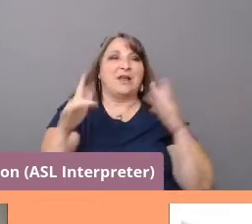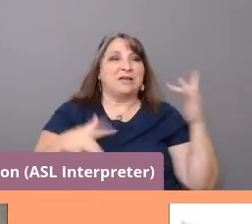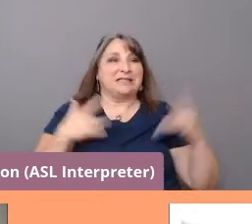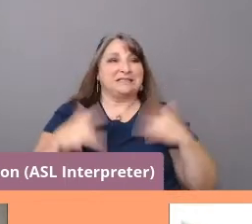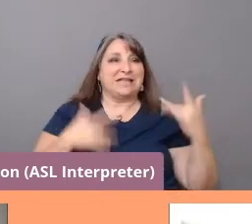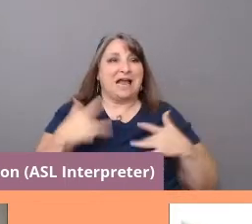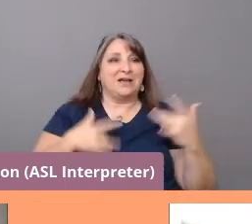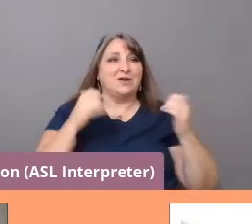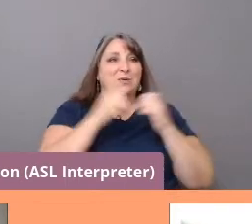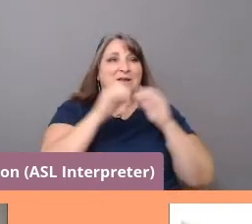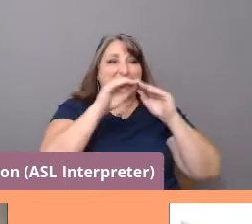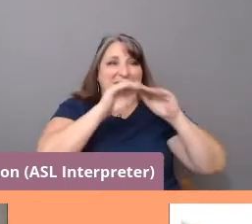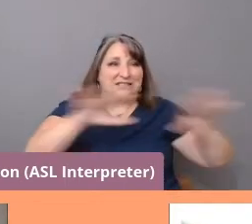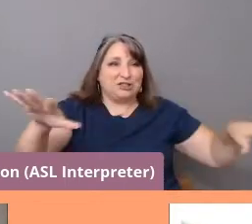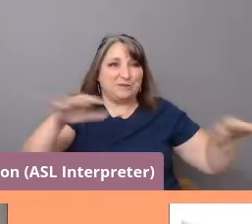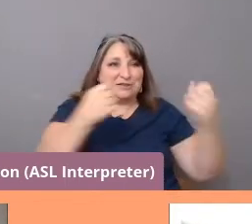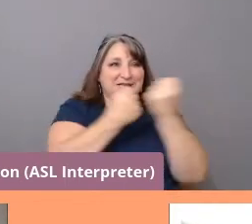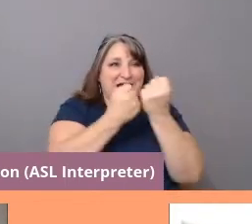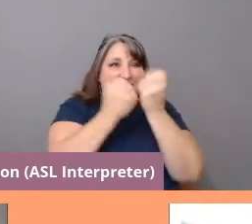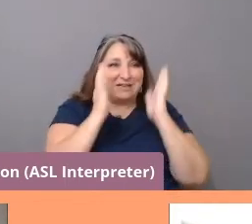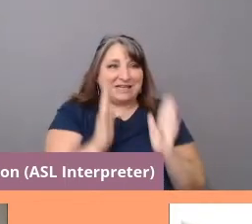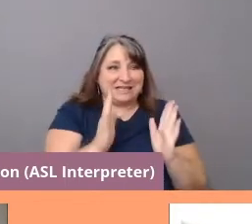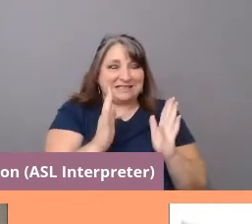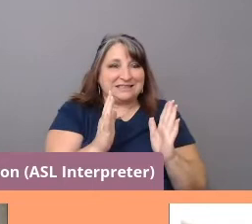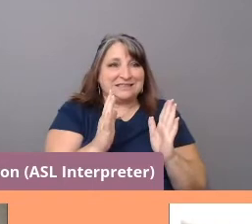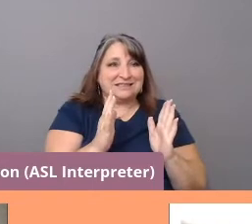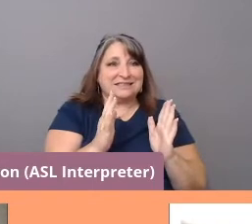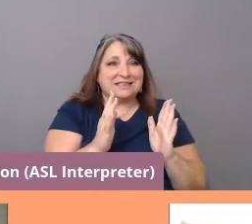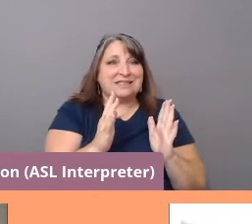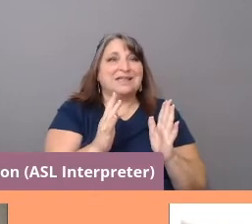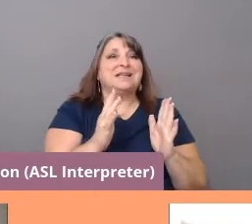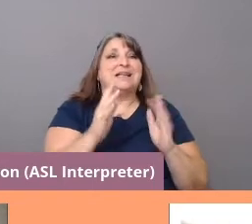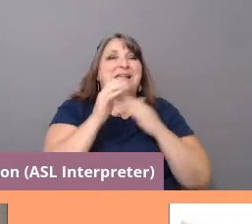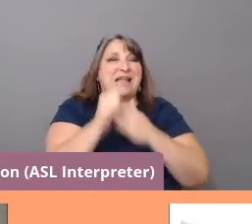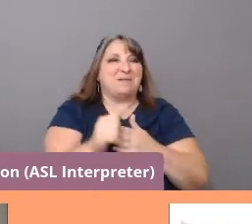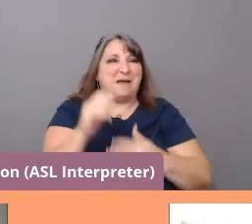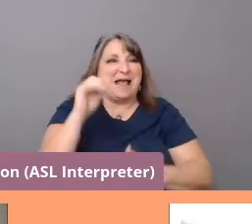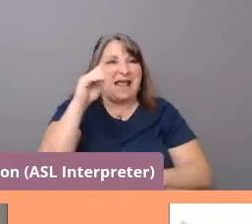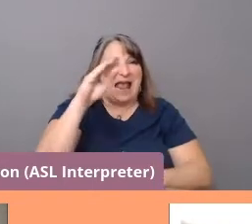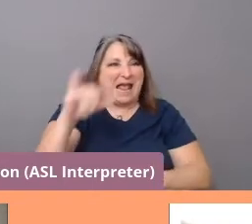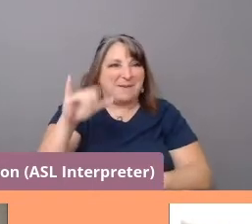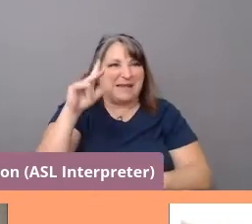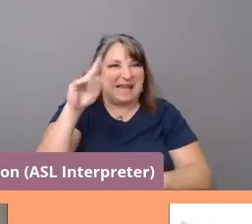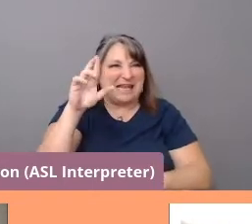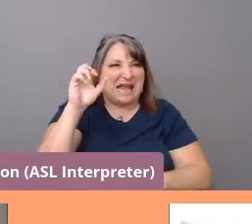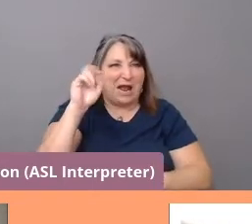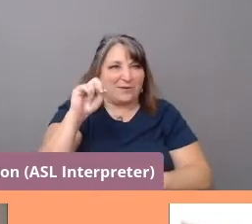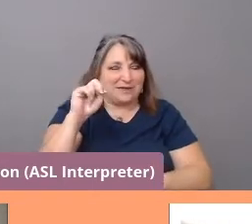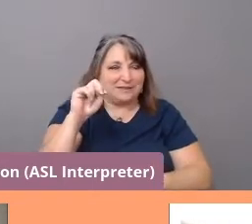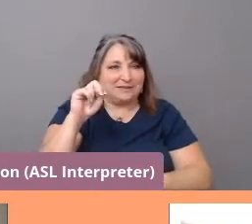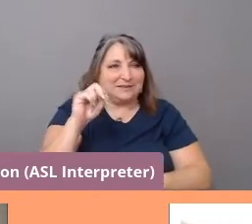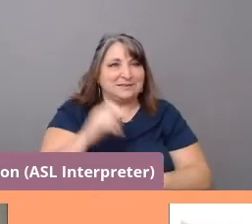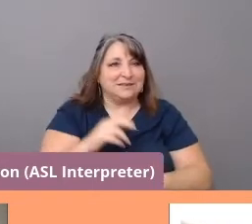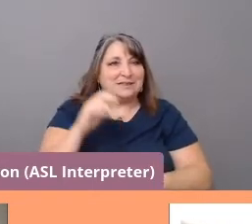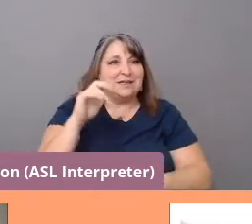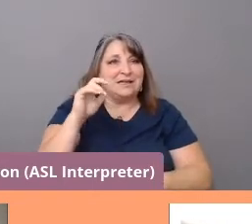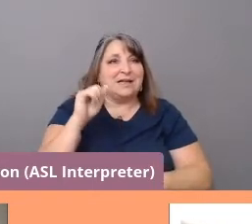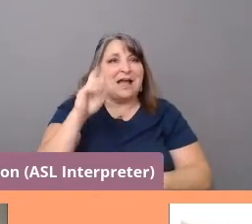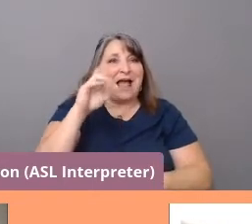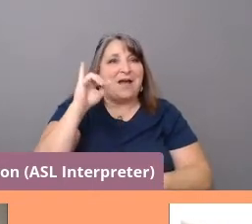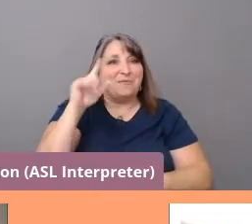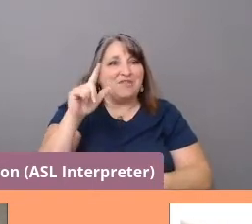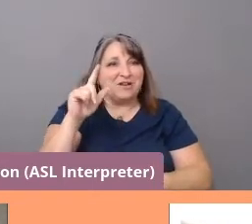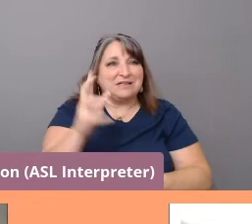distribution advocates led by Amy Hobby and Karen Chen, alongside Avril Speaks and Abby's son,